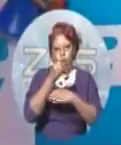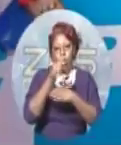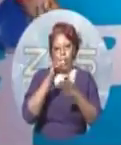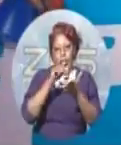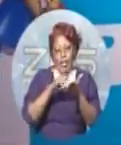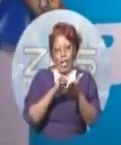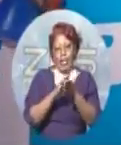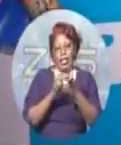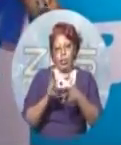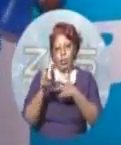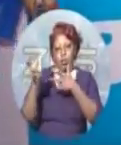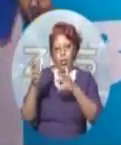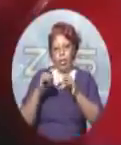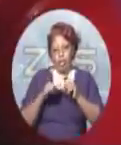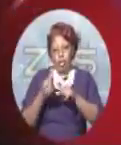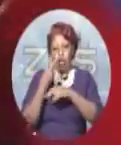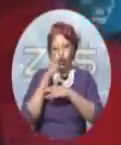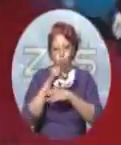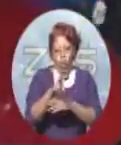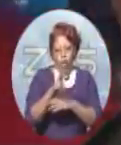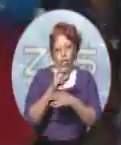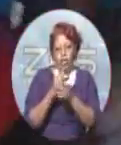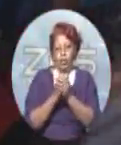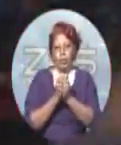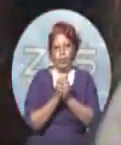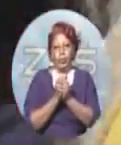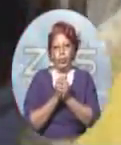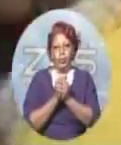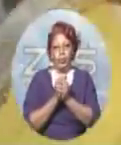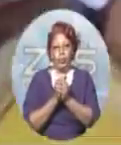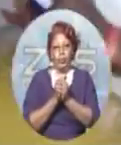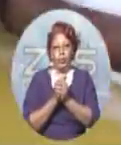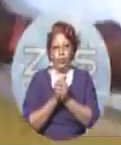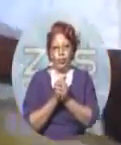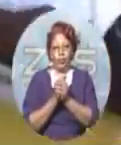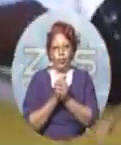continues to be one to watch. C.S. Scatterly for the BTC Connection.